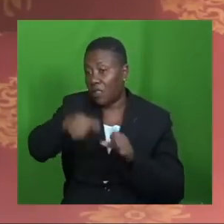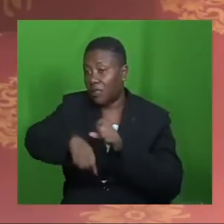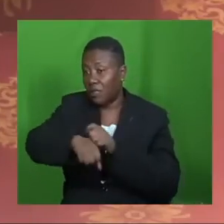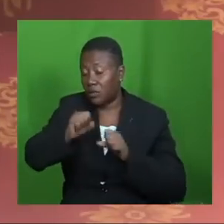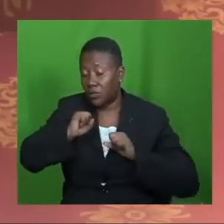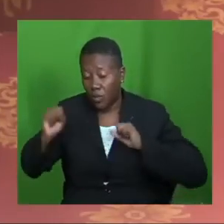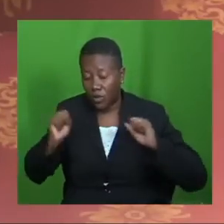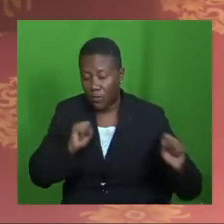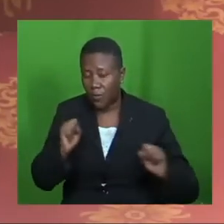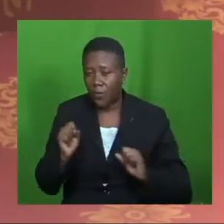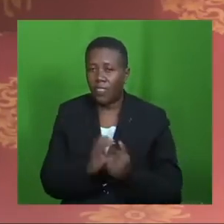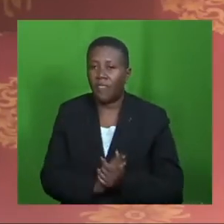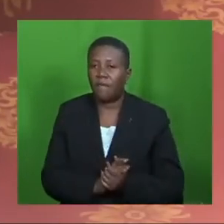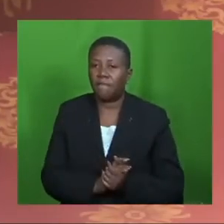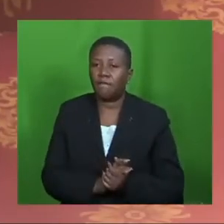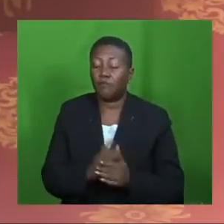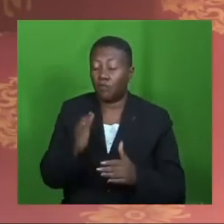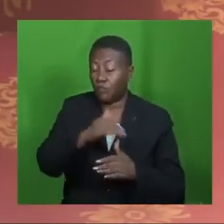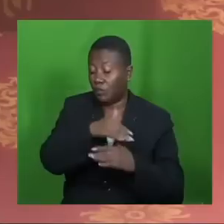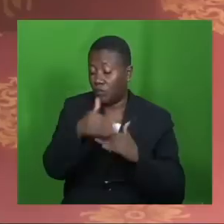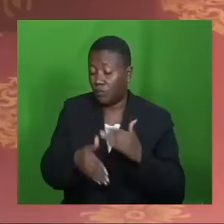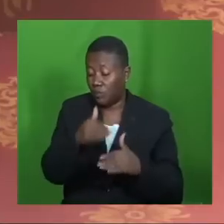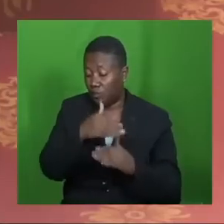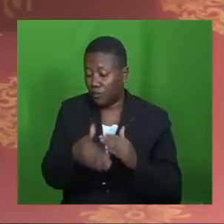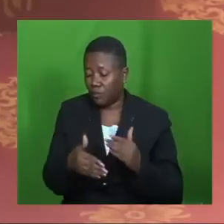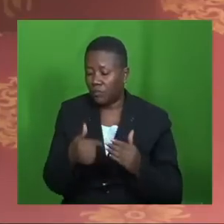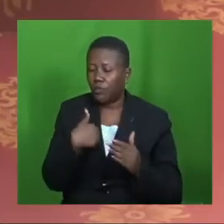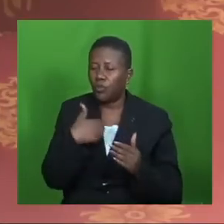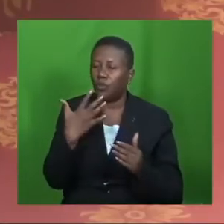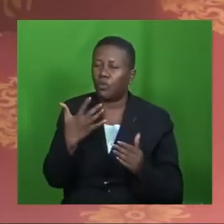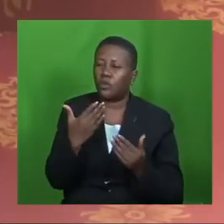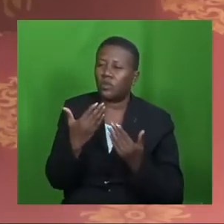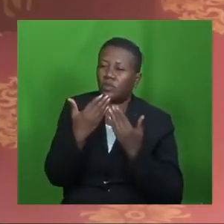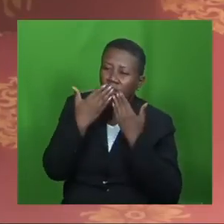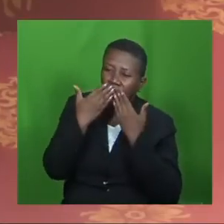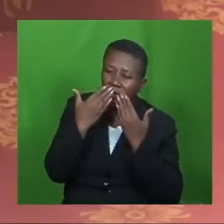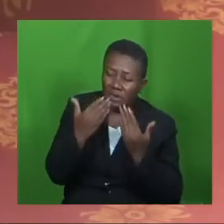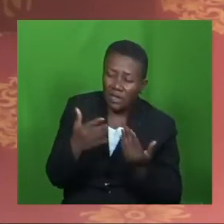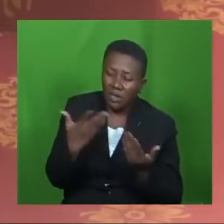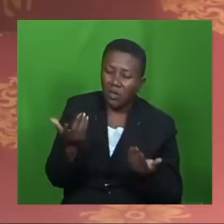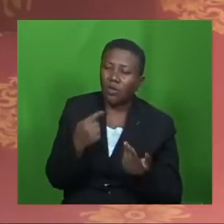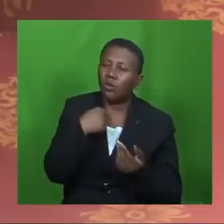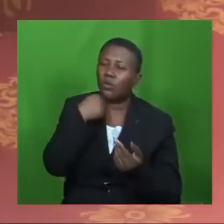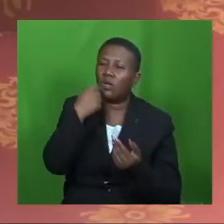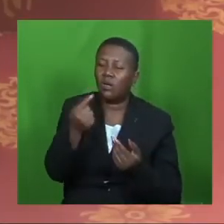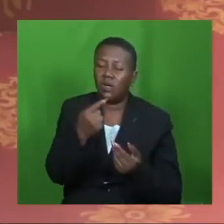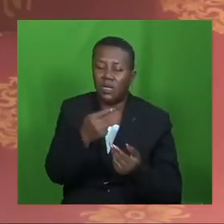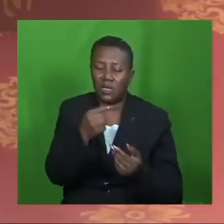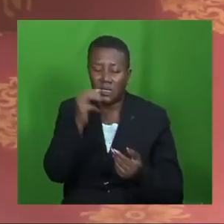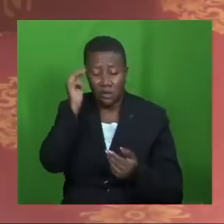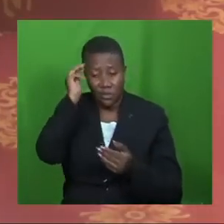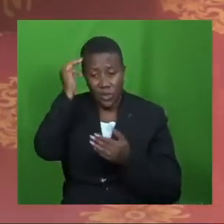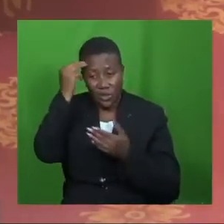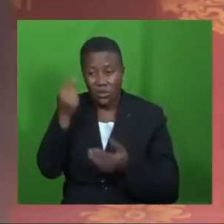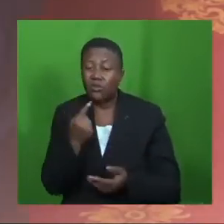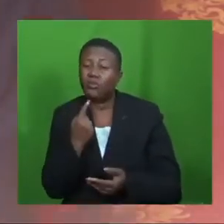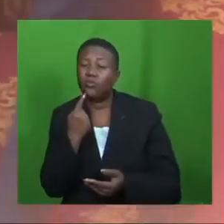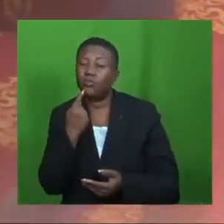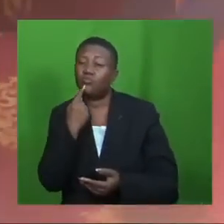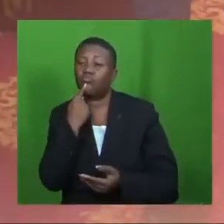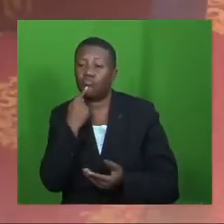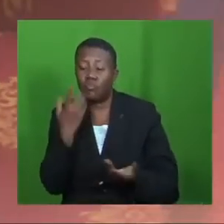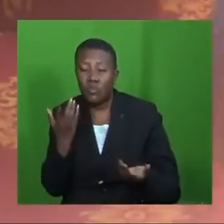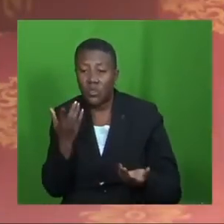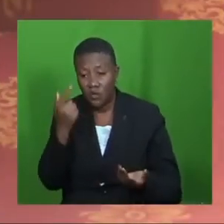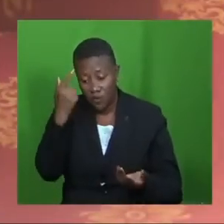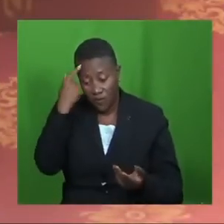I have to once again express the Ministry's disappointment, which reflects the mood of Ghanaian people, for the